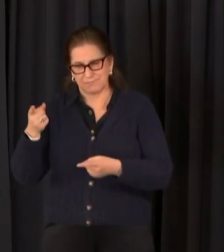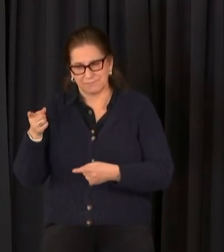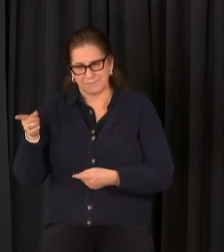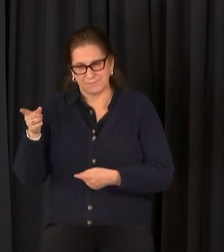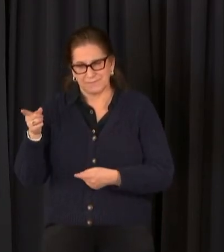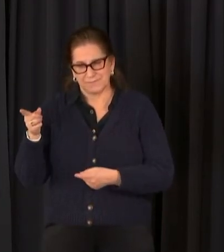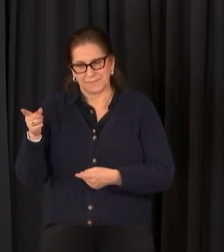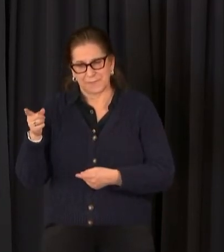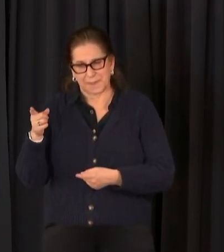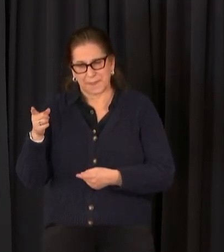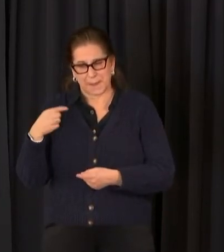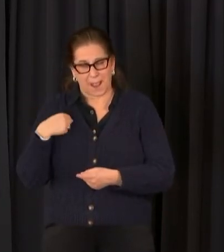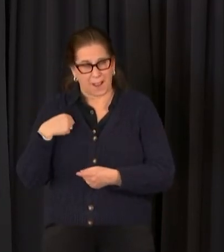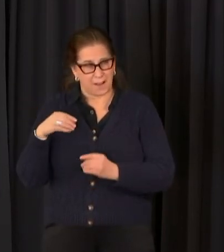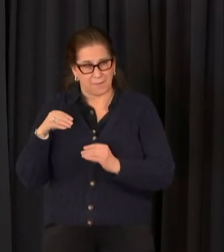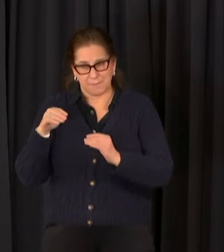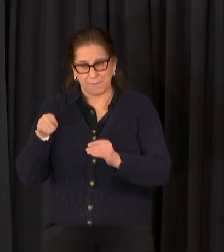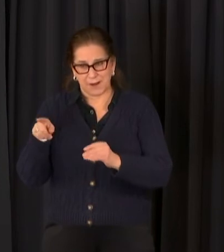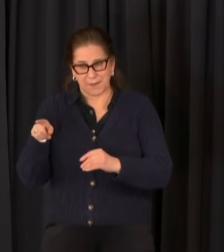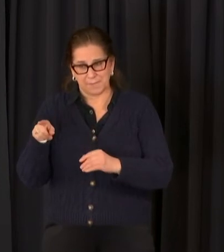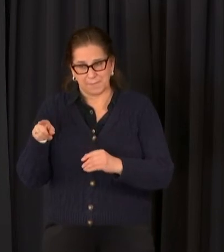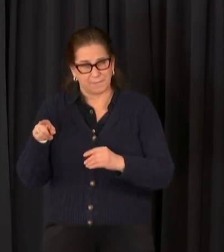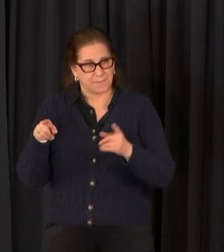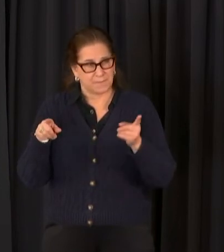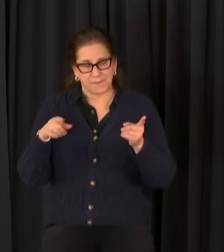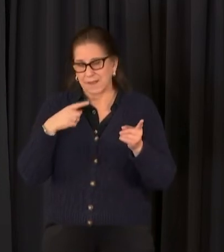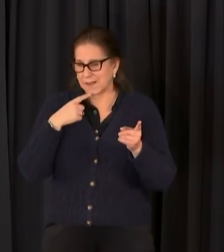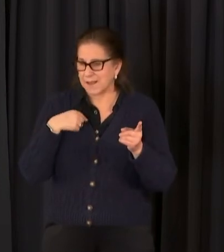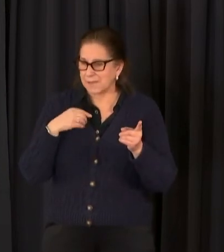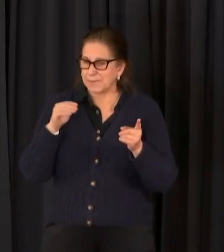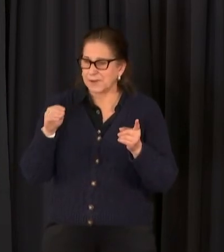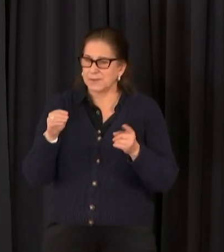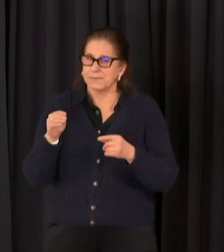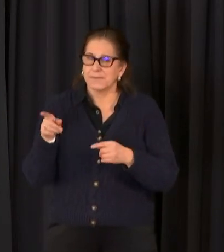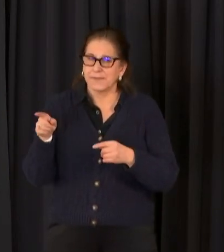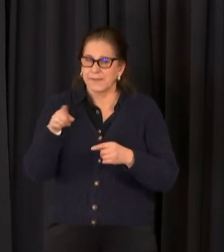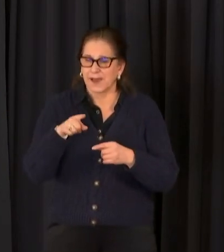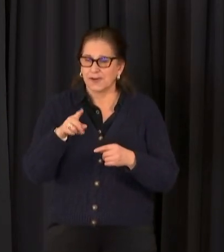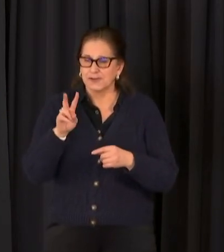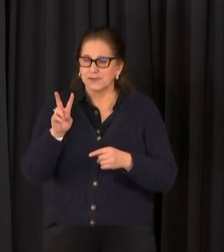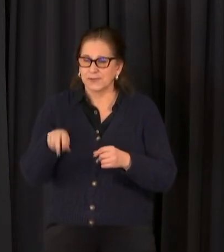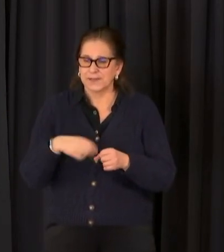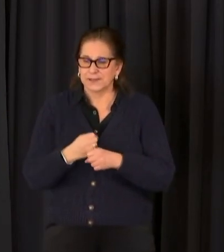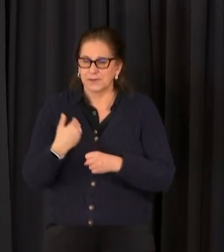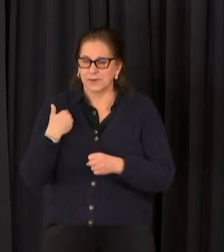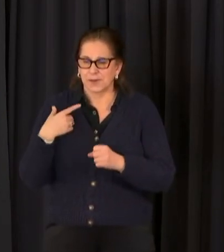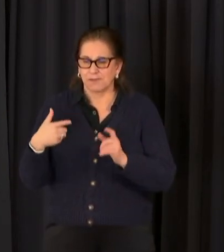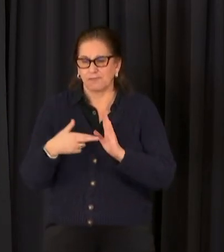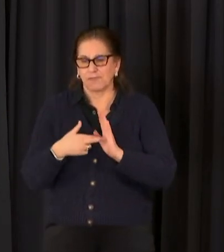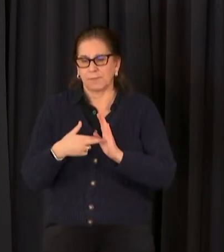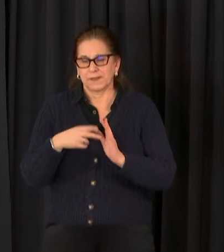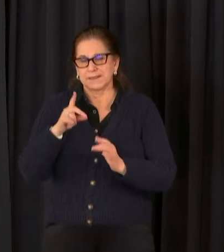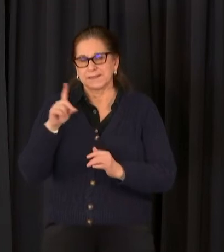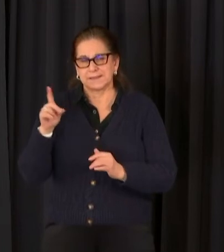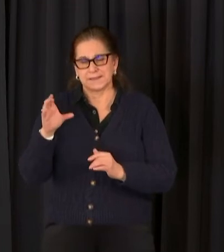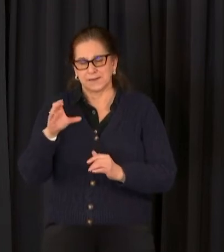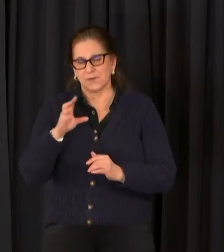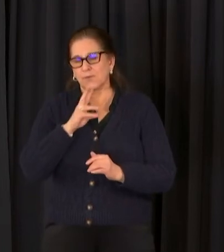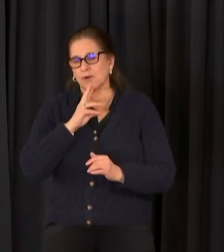And I appointed him, I guess it's been a couple of years, as our representative on the DC Water